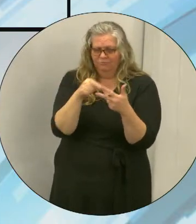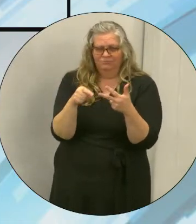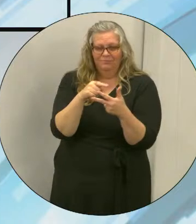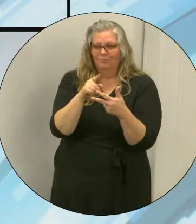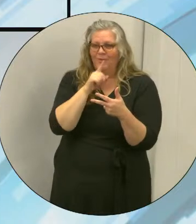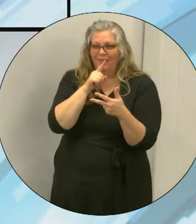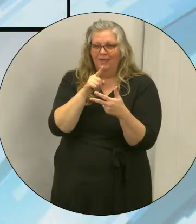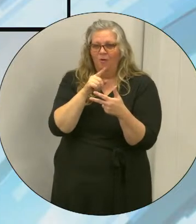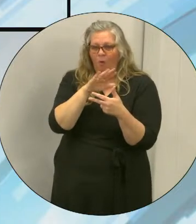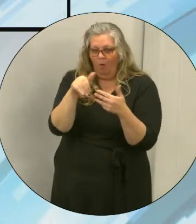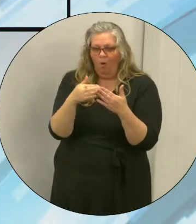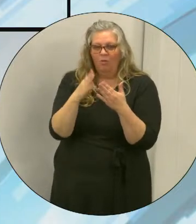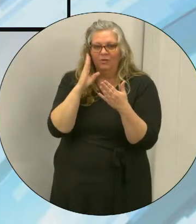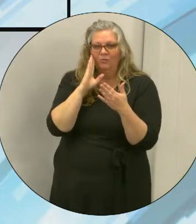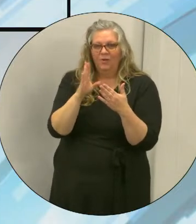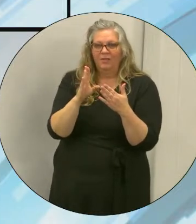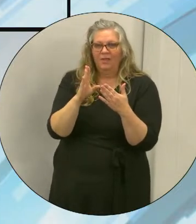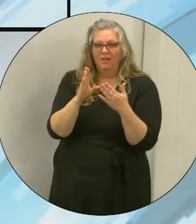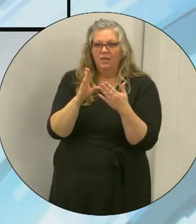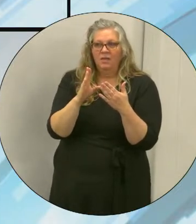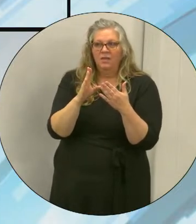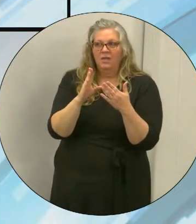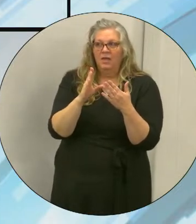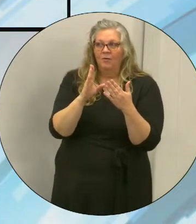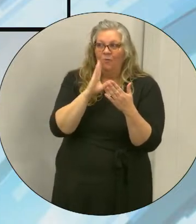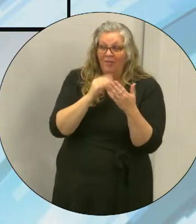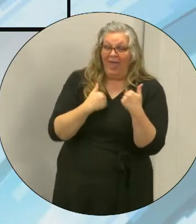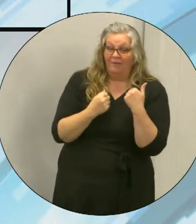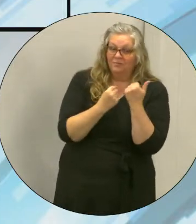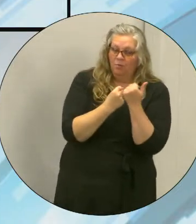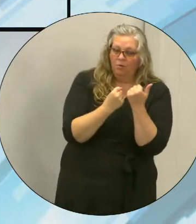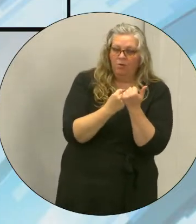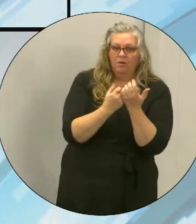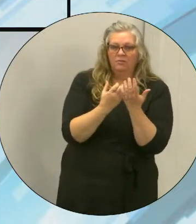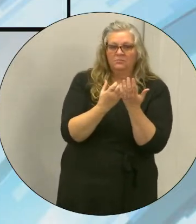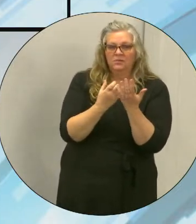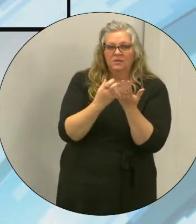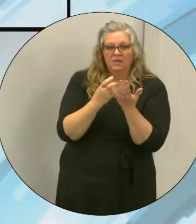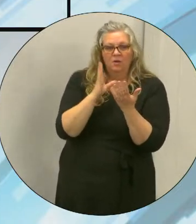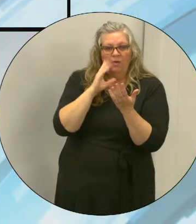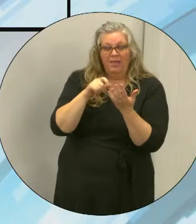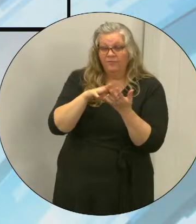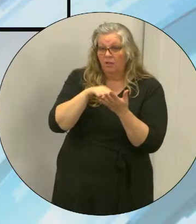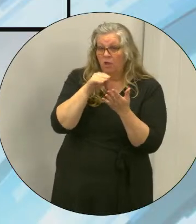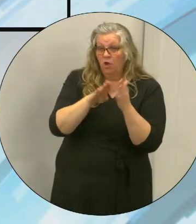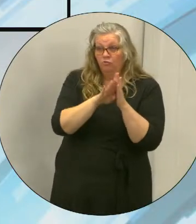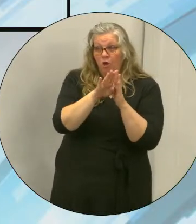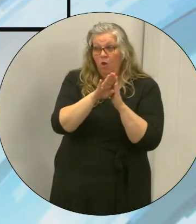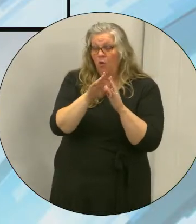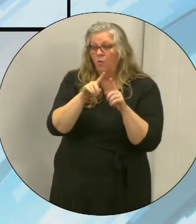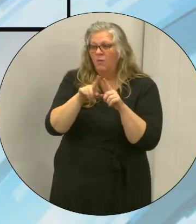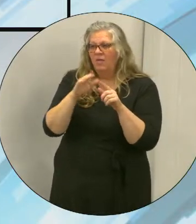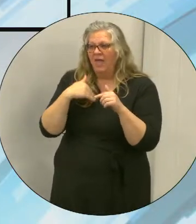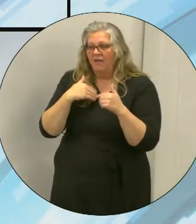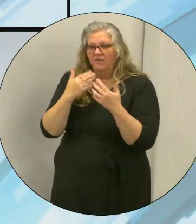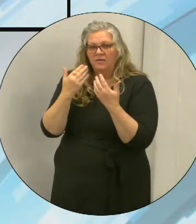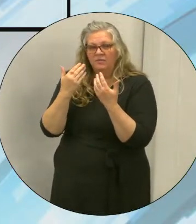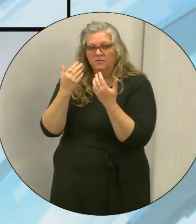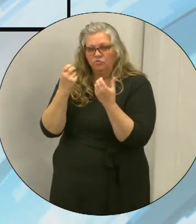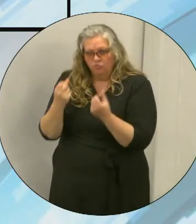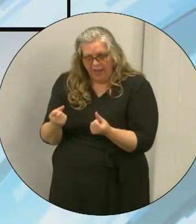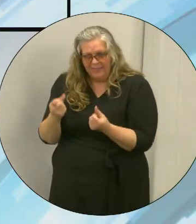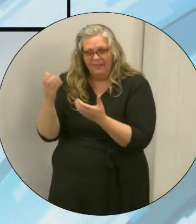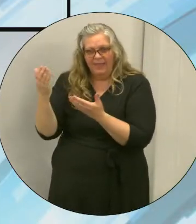some areas where we're going to have to support a person because they will have to learn and grow. And then they'll also have some strengths that they're going to bring to the